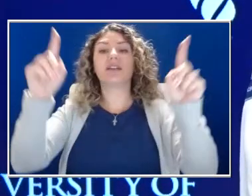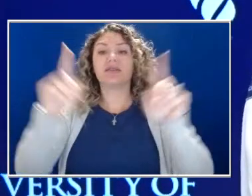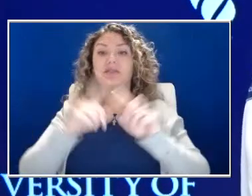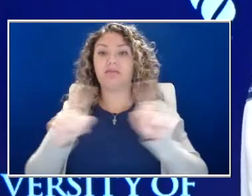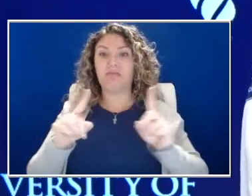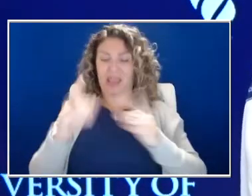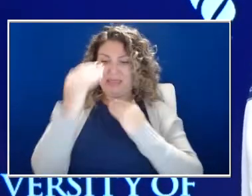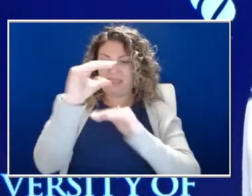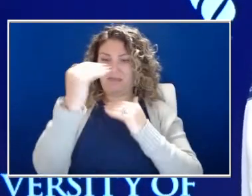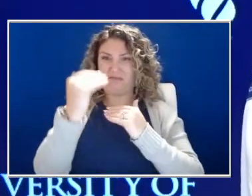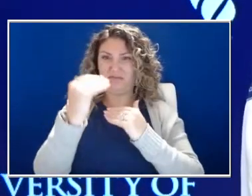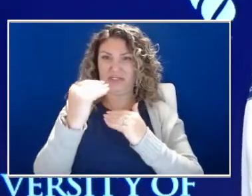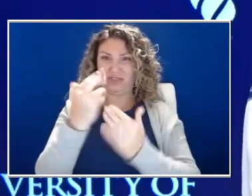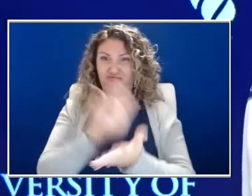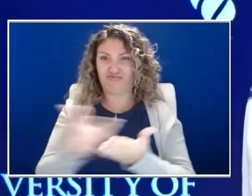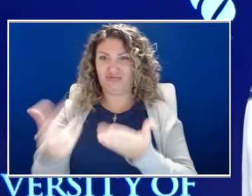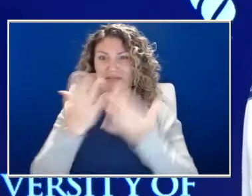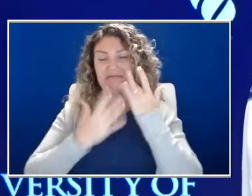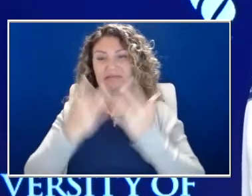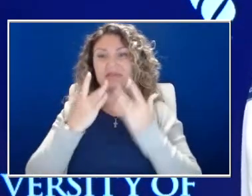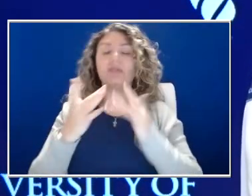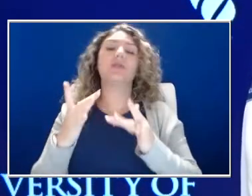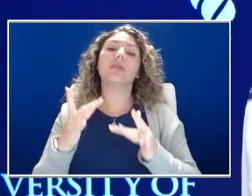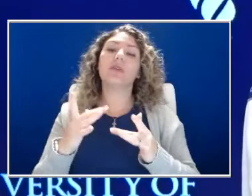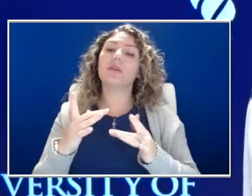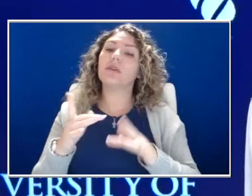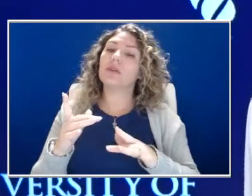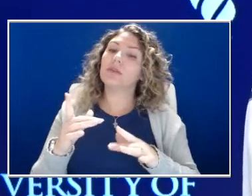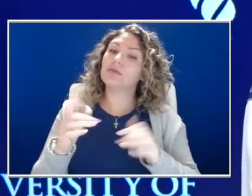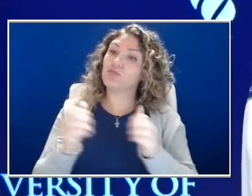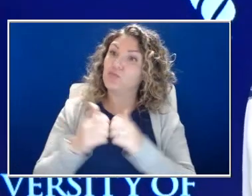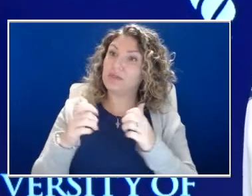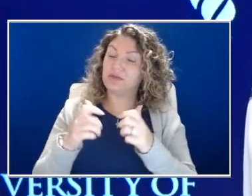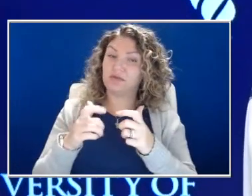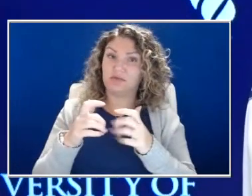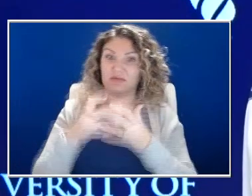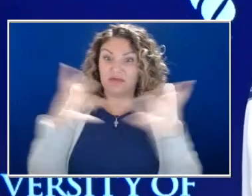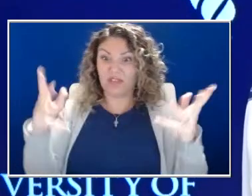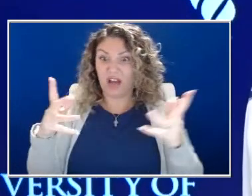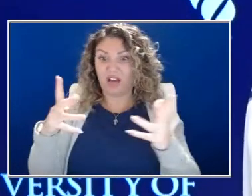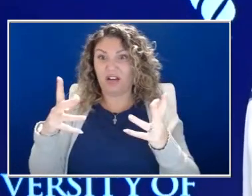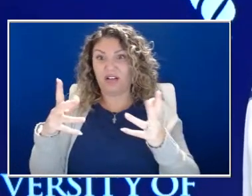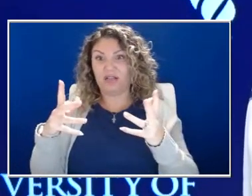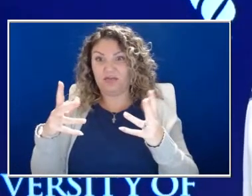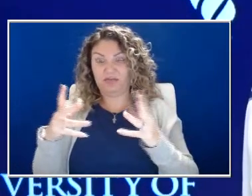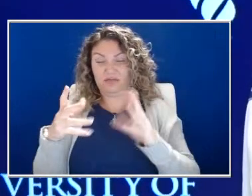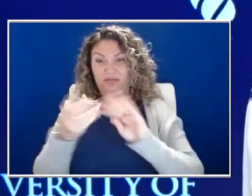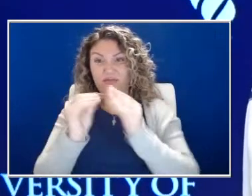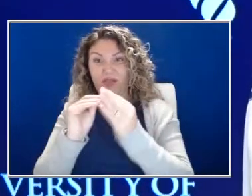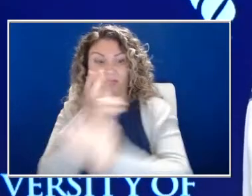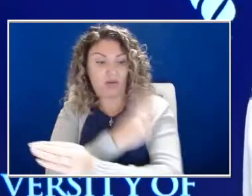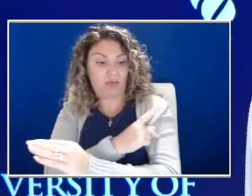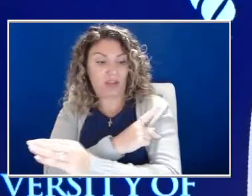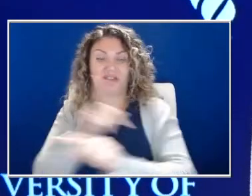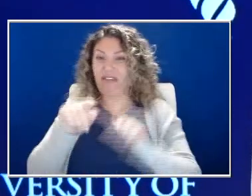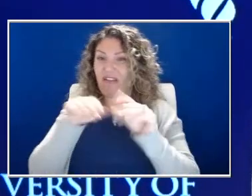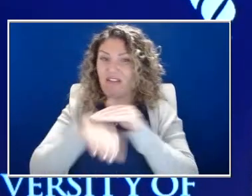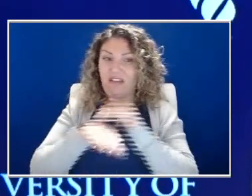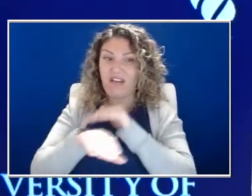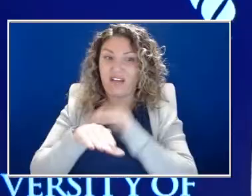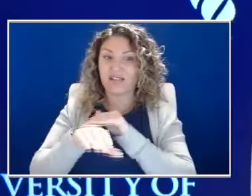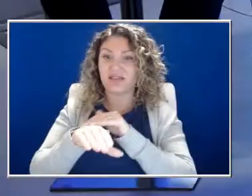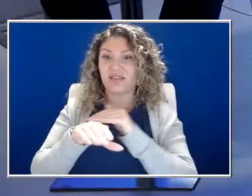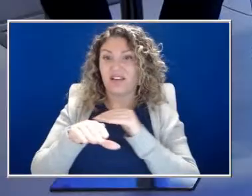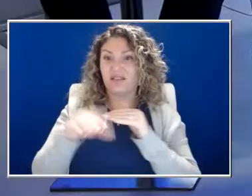circumstances, and yet for a significant percentage of patients, we cannot access the therapy for them yet in the United States. So we have a lot of work to